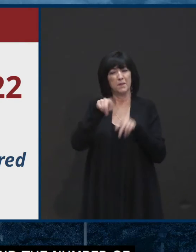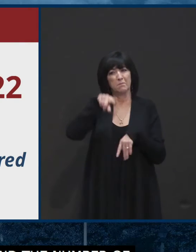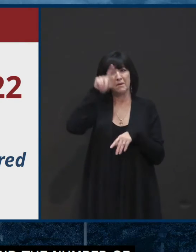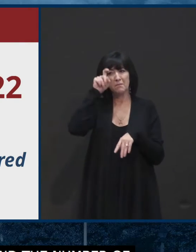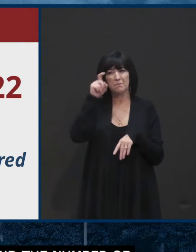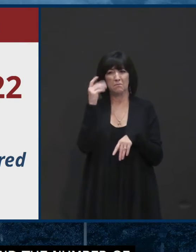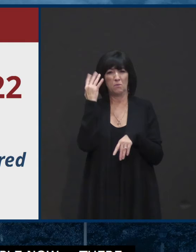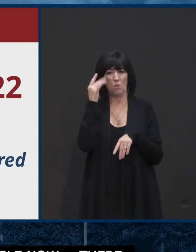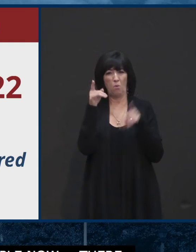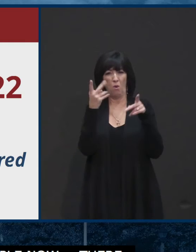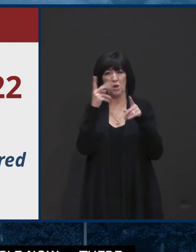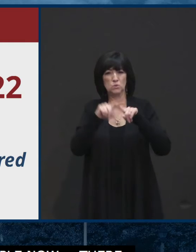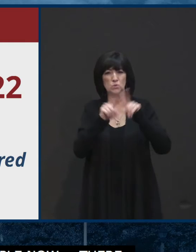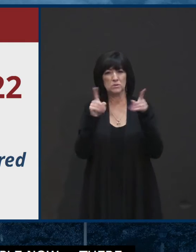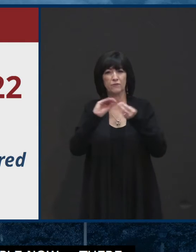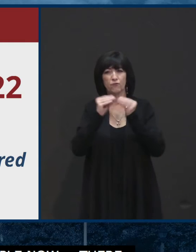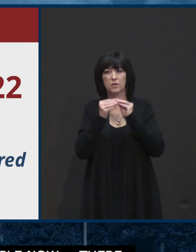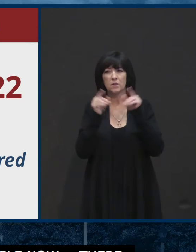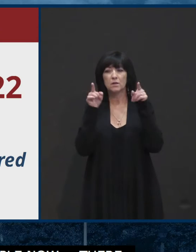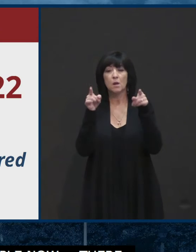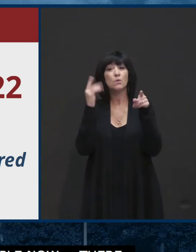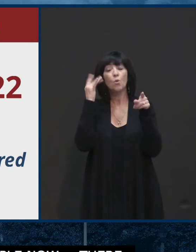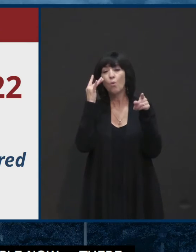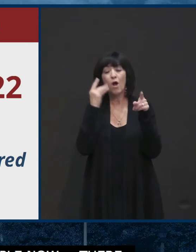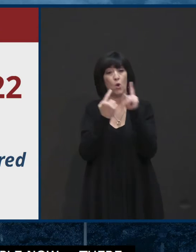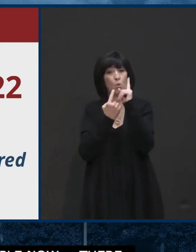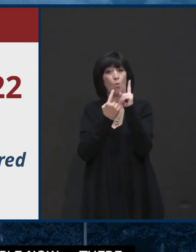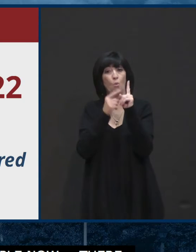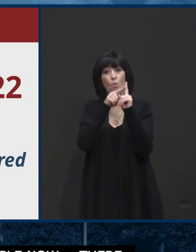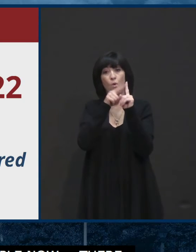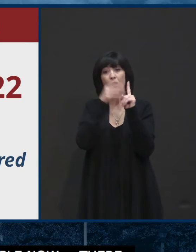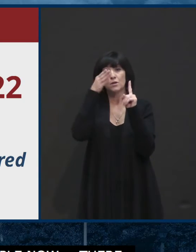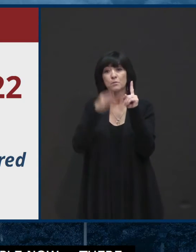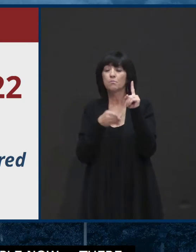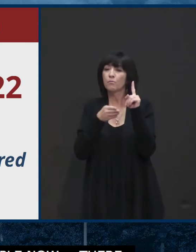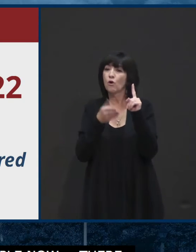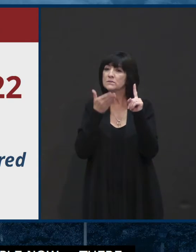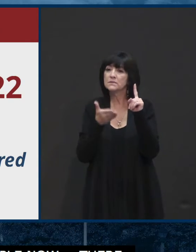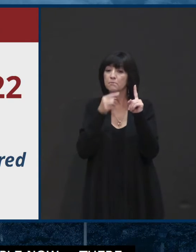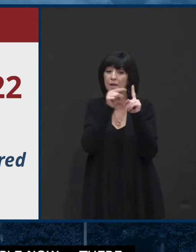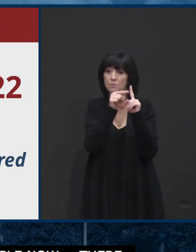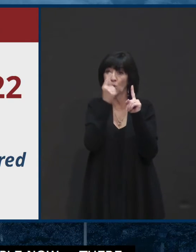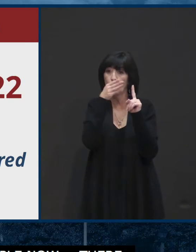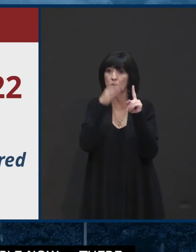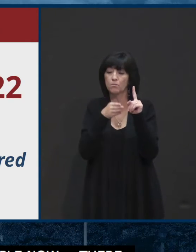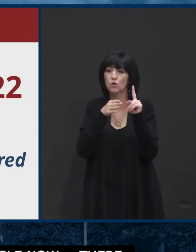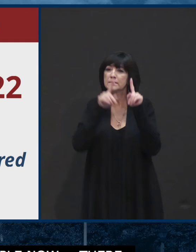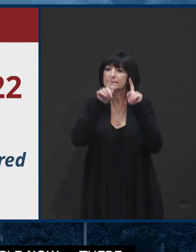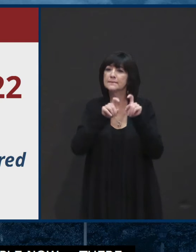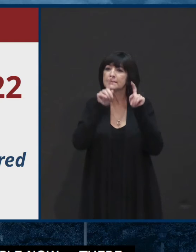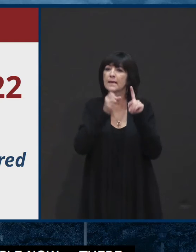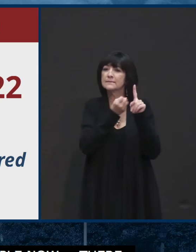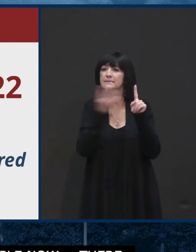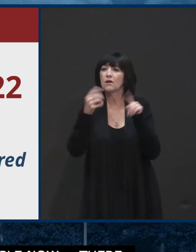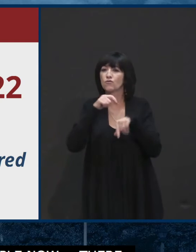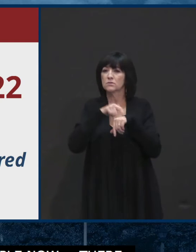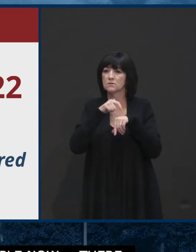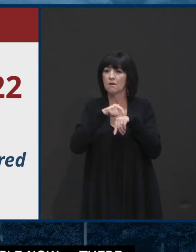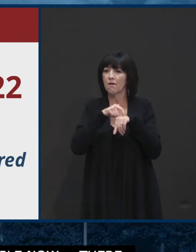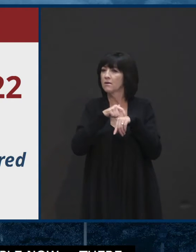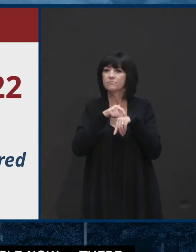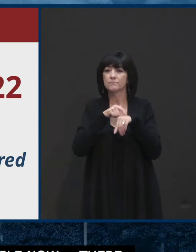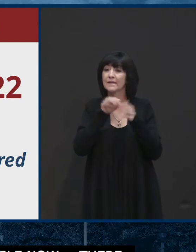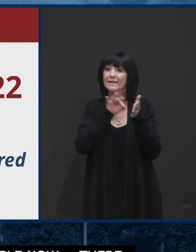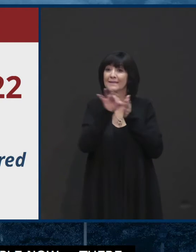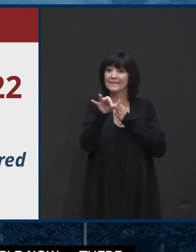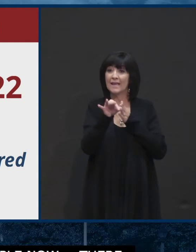time. Sooner or later, that total of tests, persons tested,